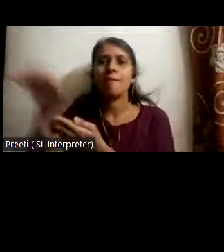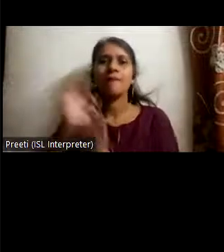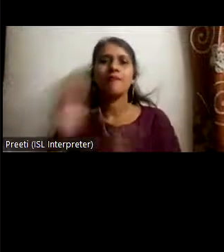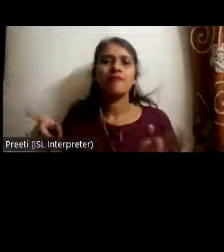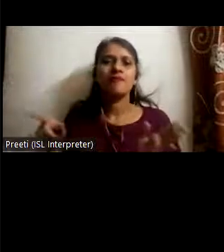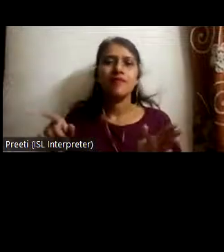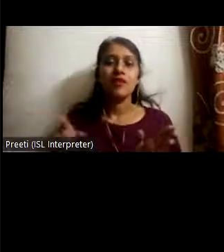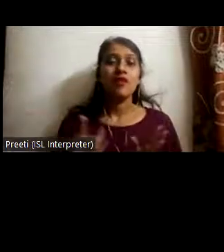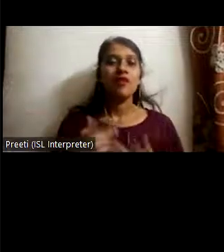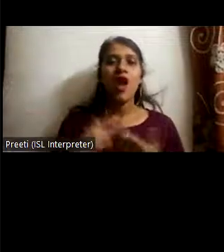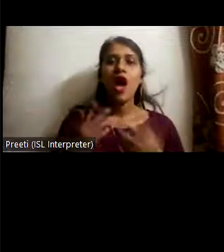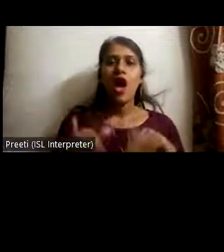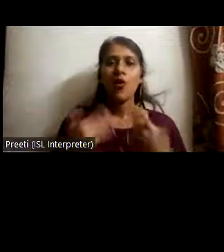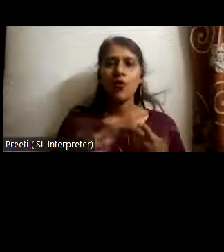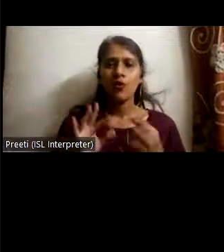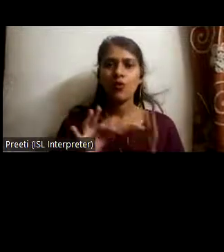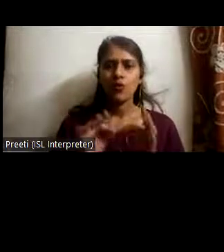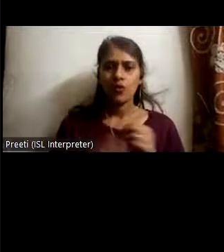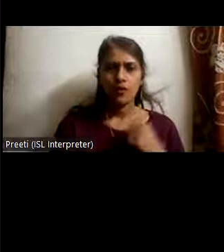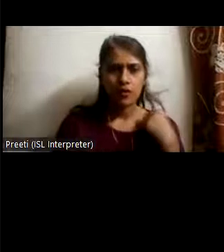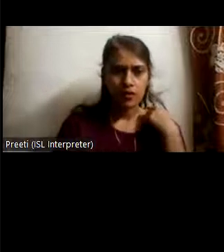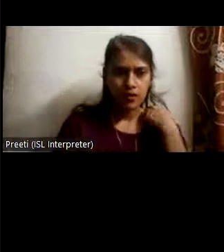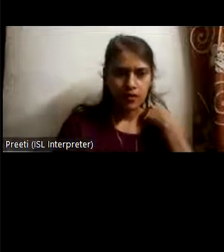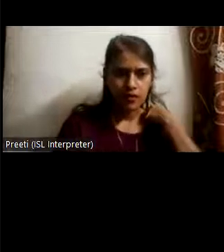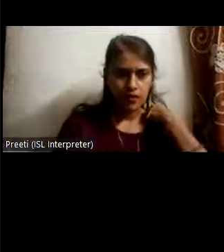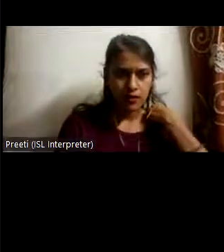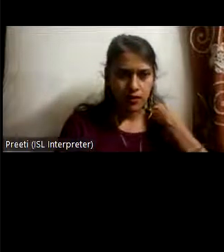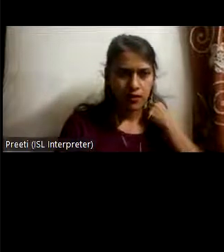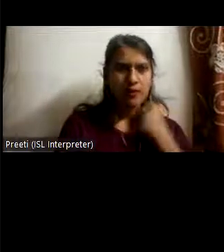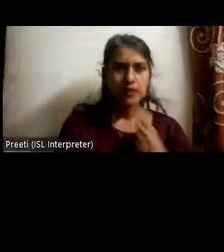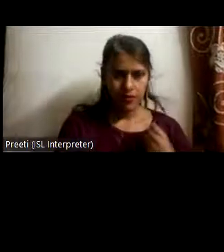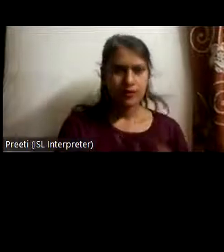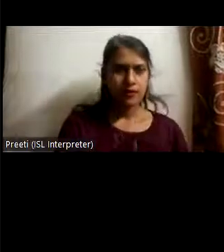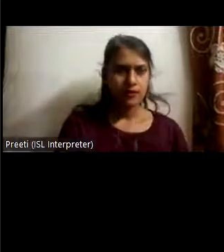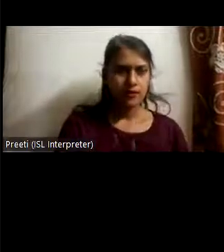I think my interpreter's screen has frozen. Are you getting it, Preeti?